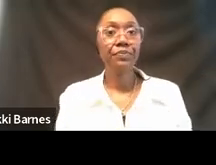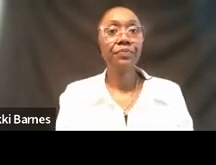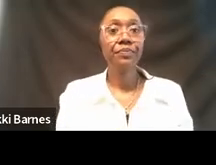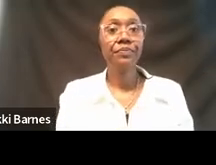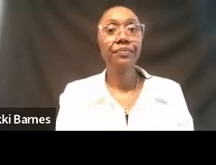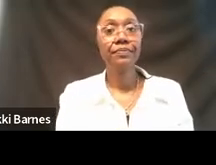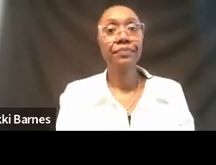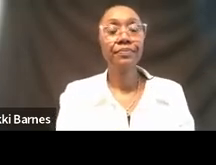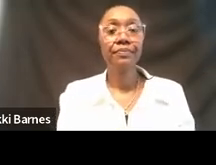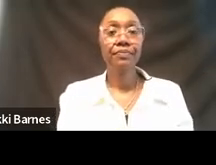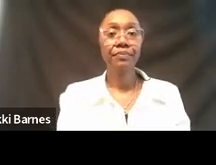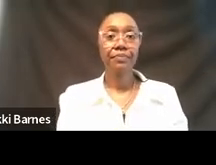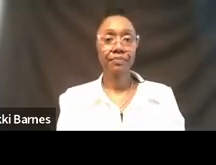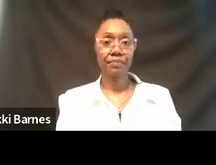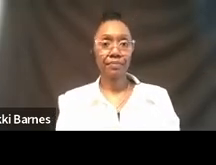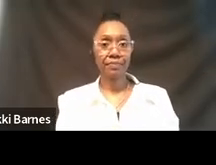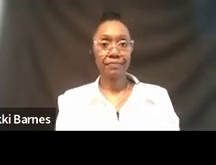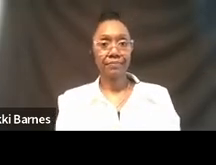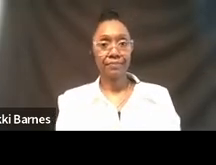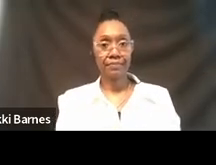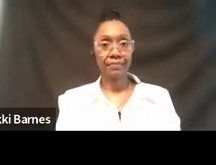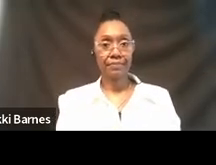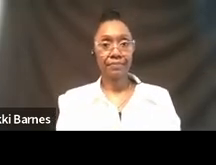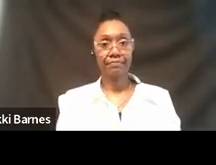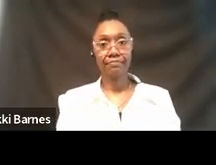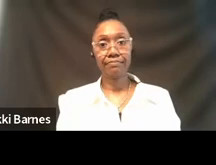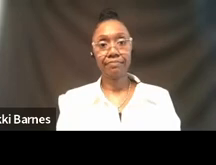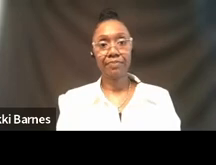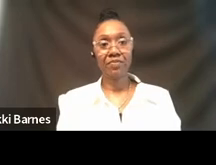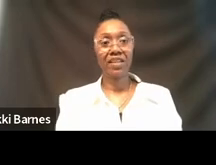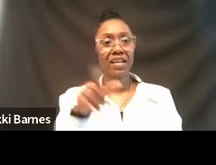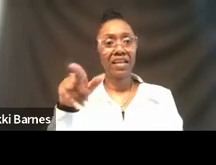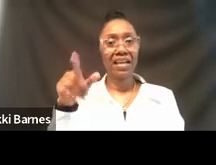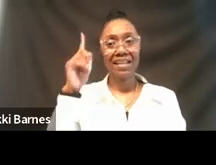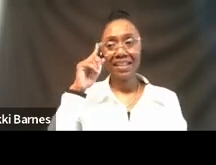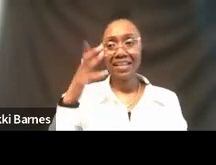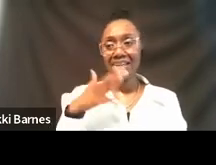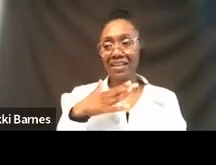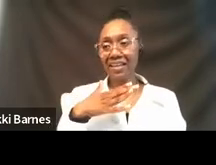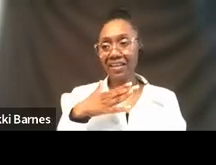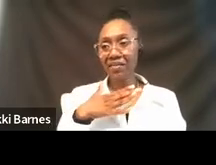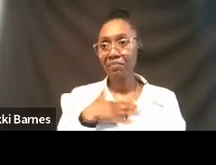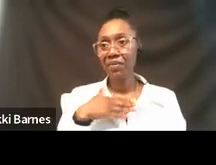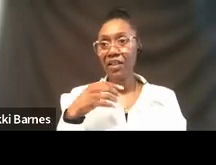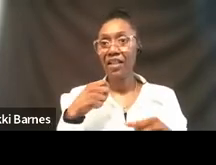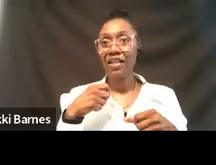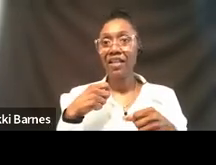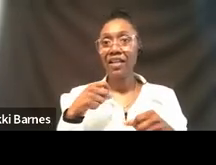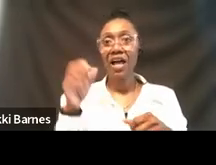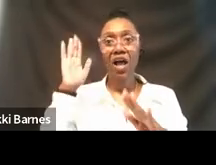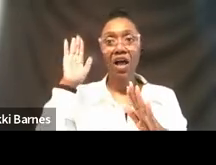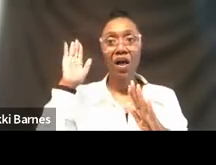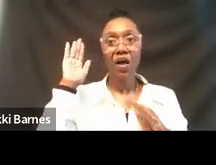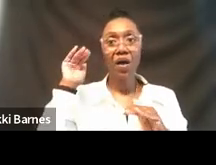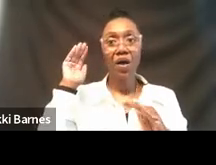All right, team, I think my lawnmower, my lawn cutting guy just got there. I hope